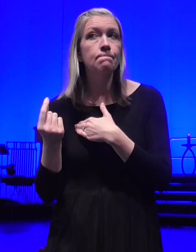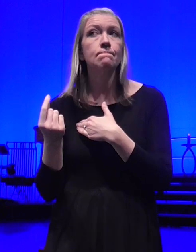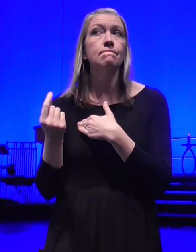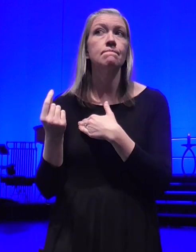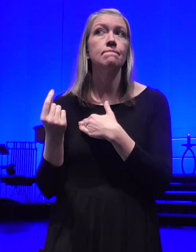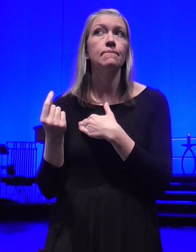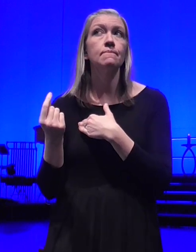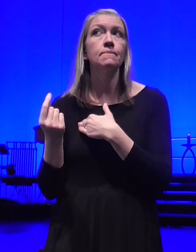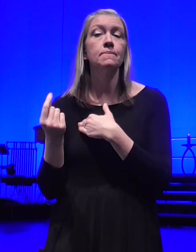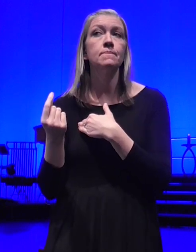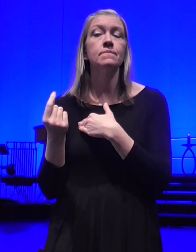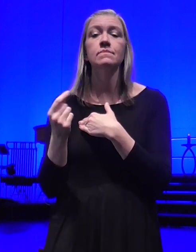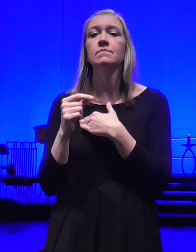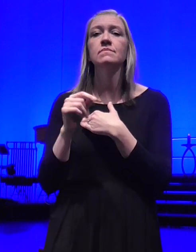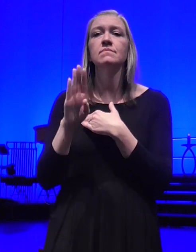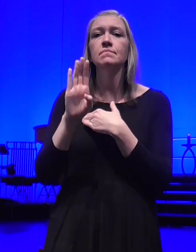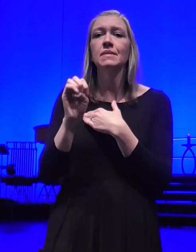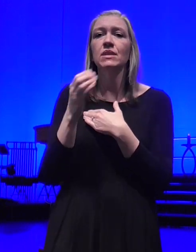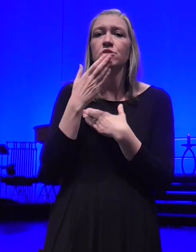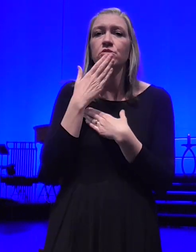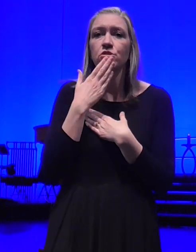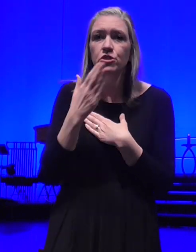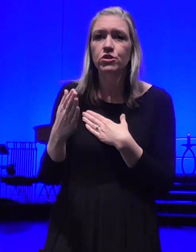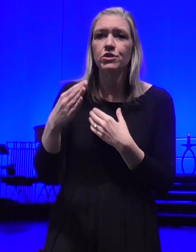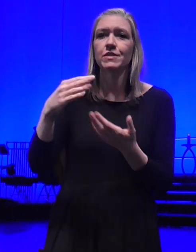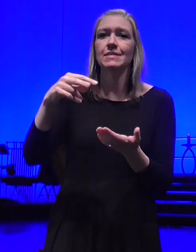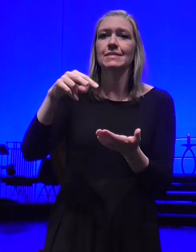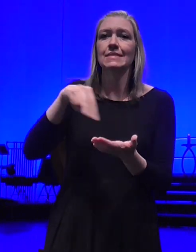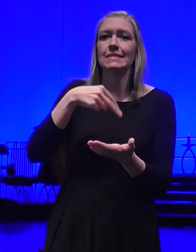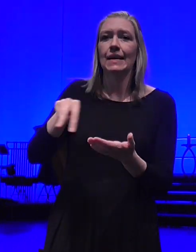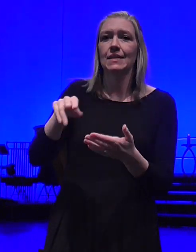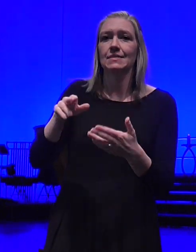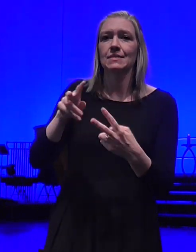To be a good dance partner.